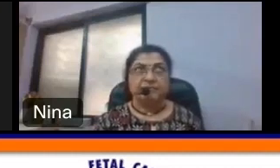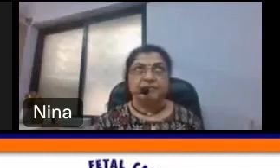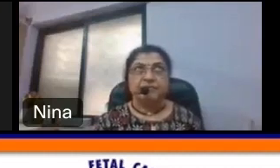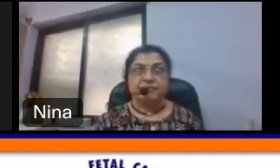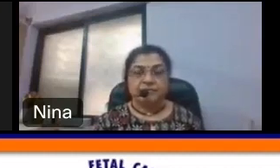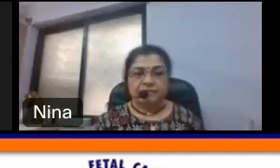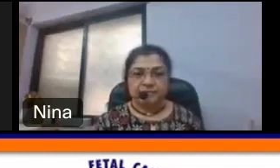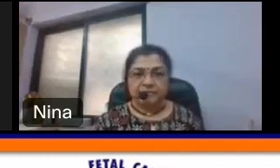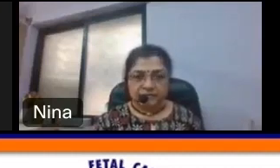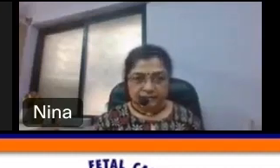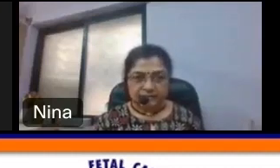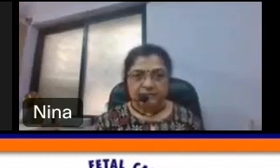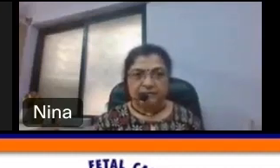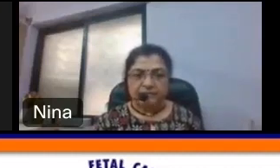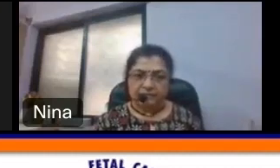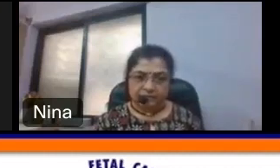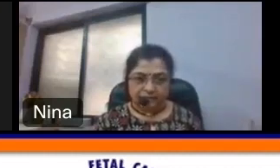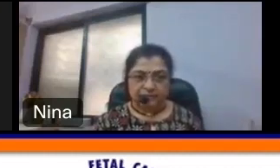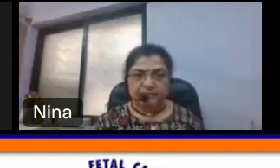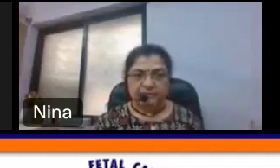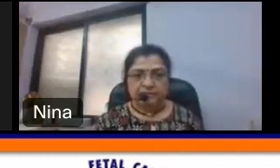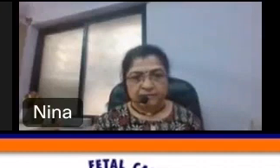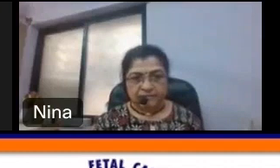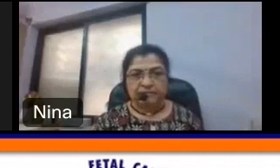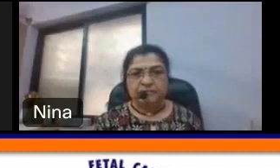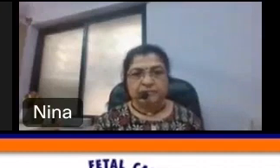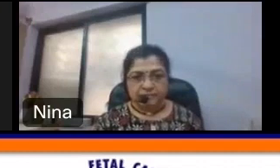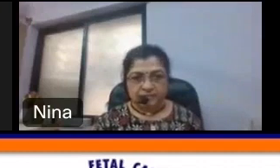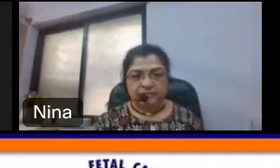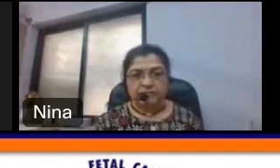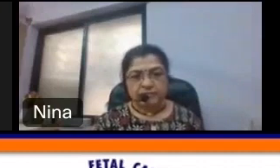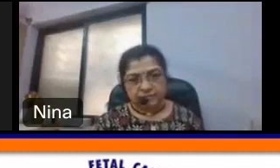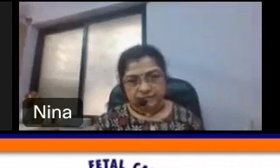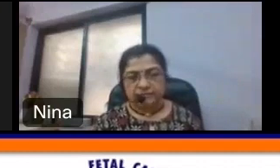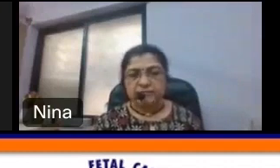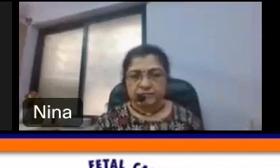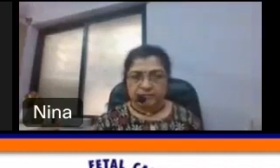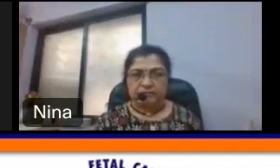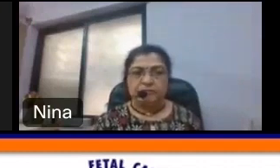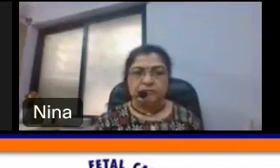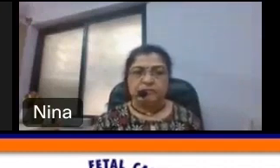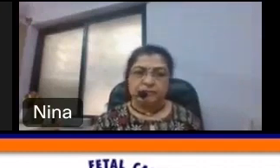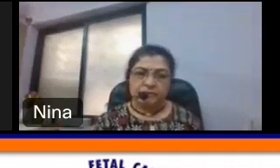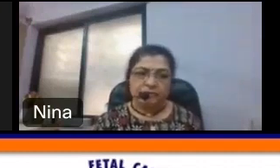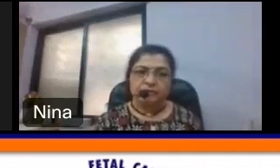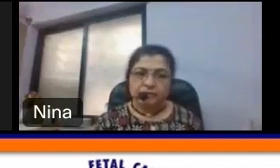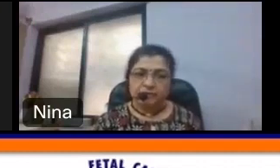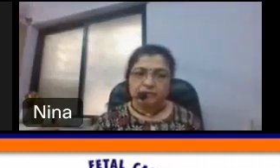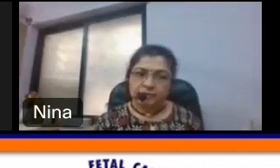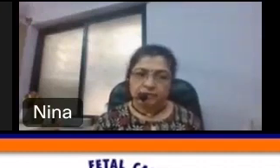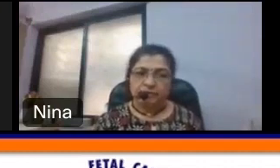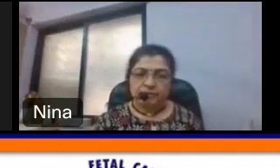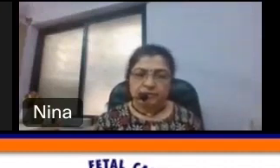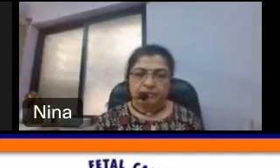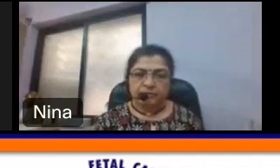vitro fertilization or a pre-implantation genetic diagnosis can be done for Down syndrome before the embryo is implanted. Learning early in